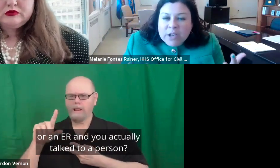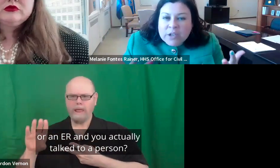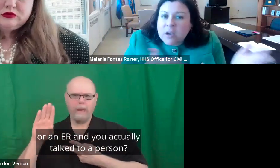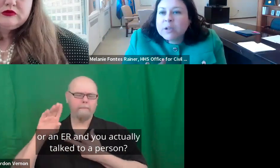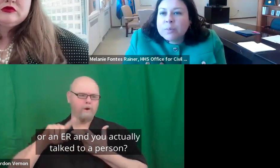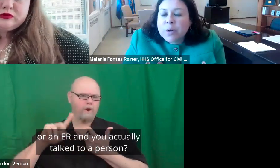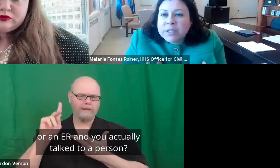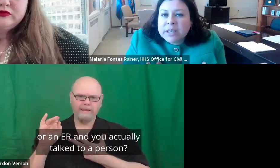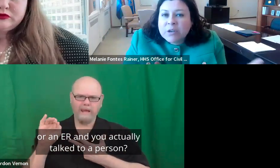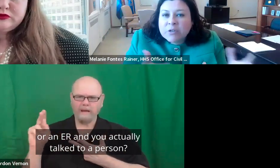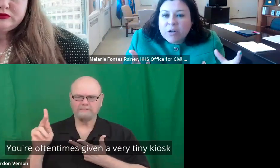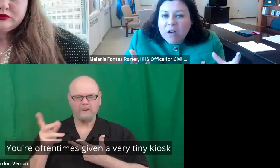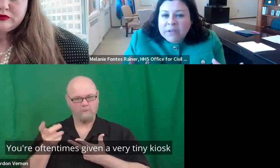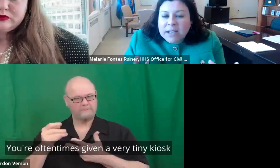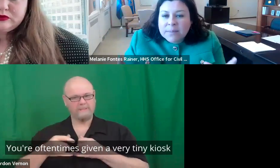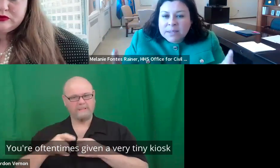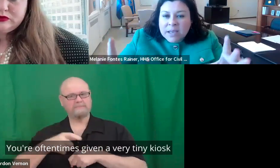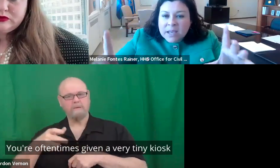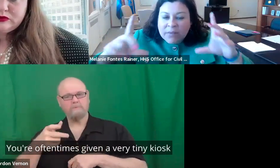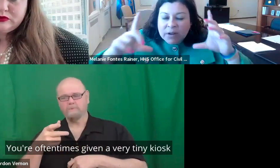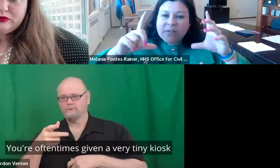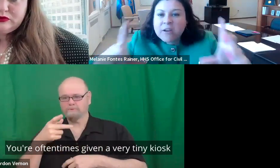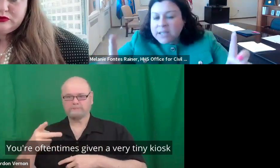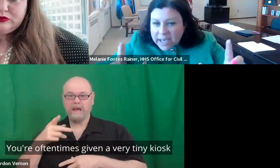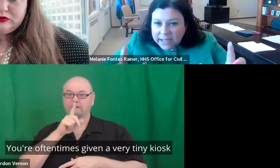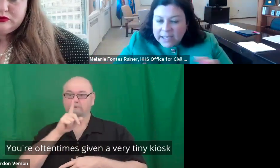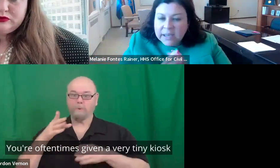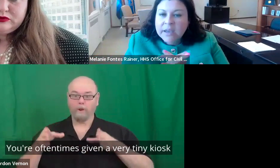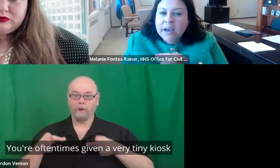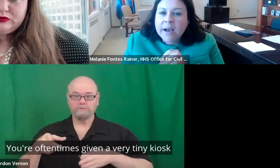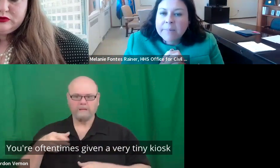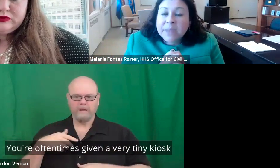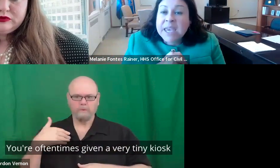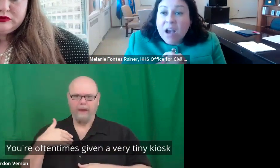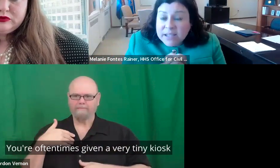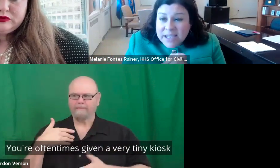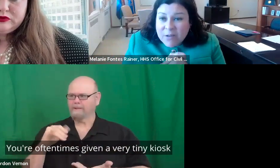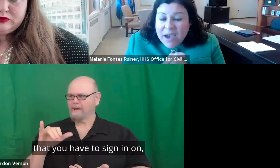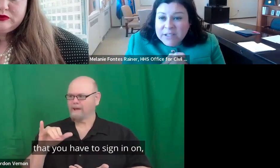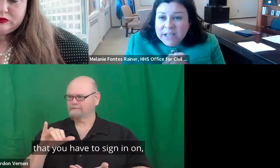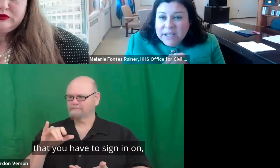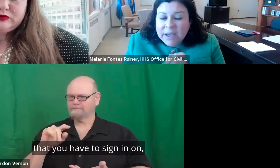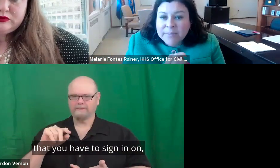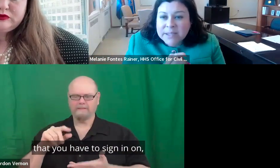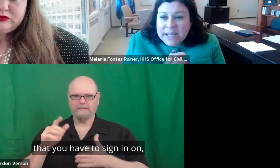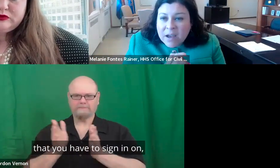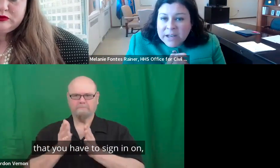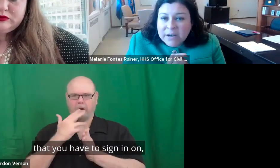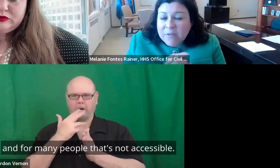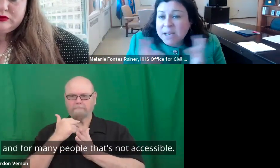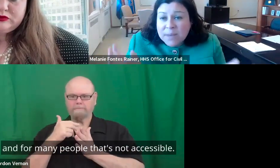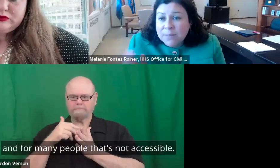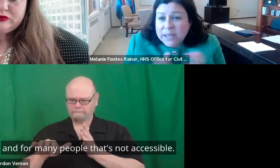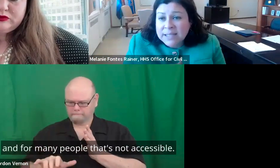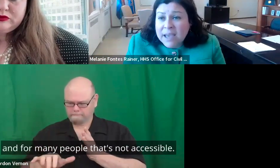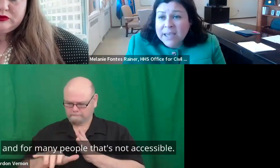ER and you actually talked to a person, and you're oftentimes given a very tiny kiosk that you have to sign in on,